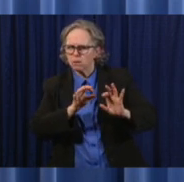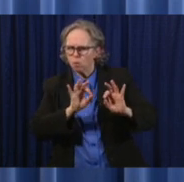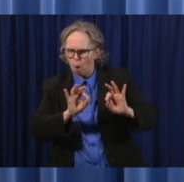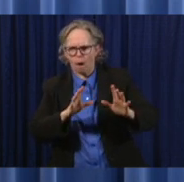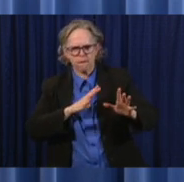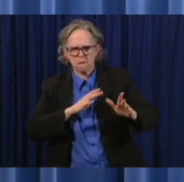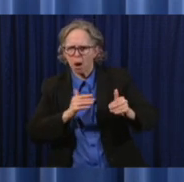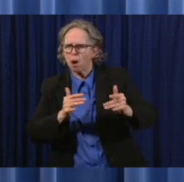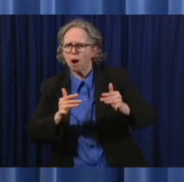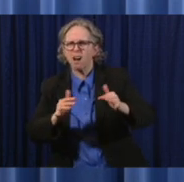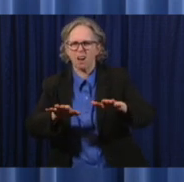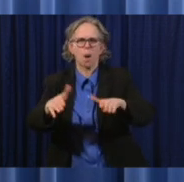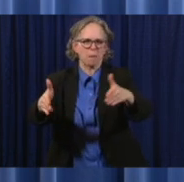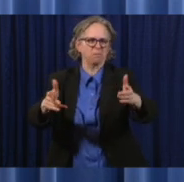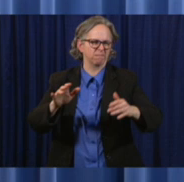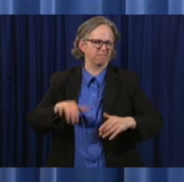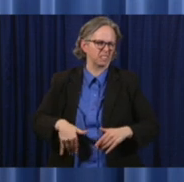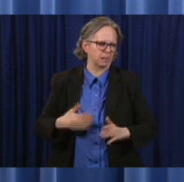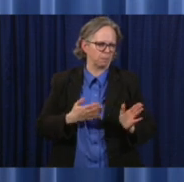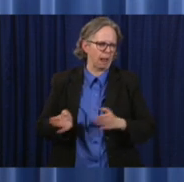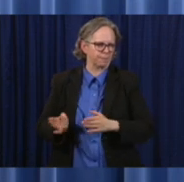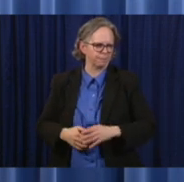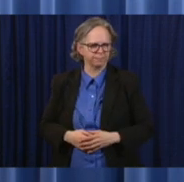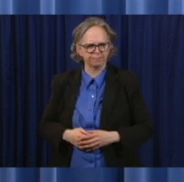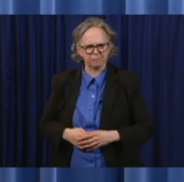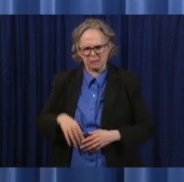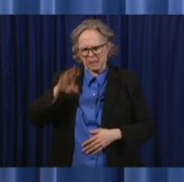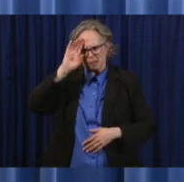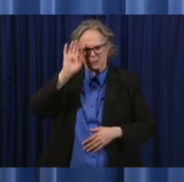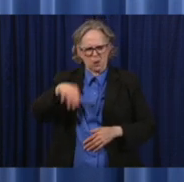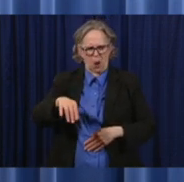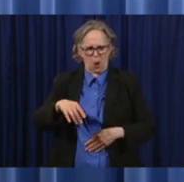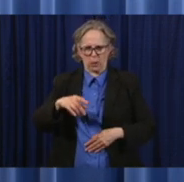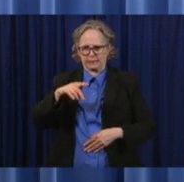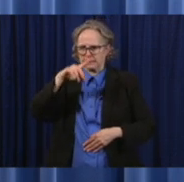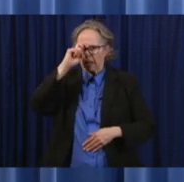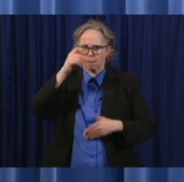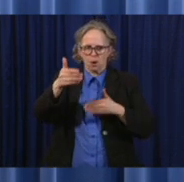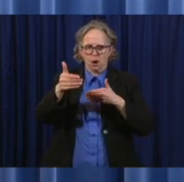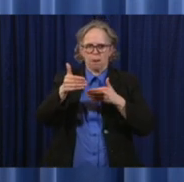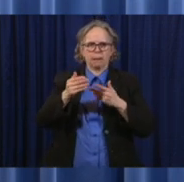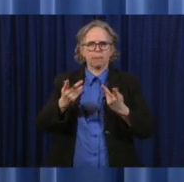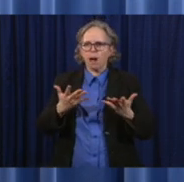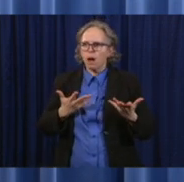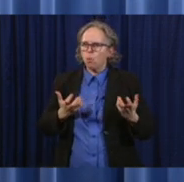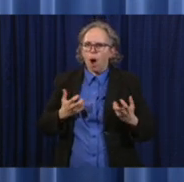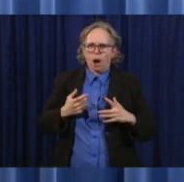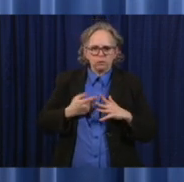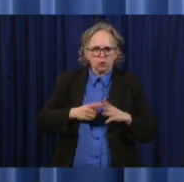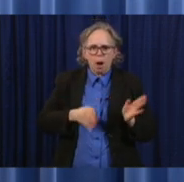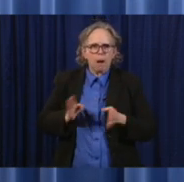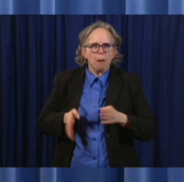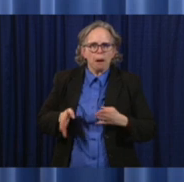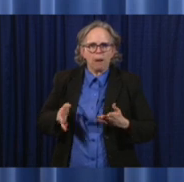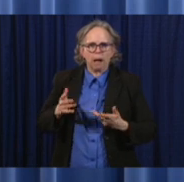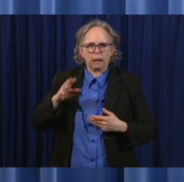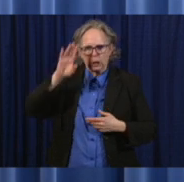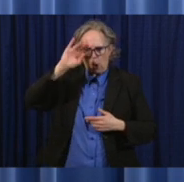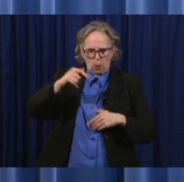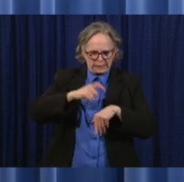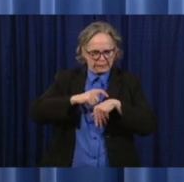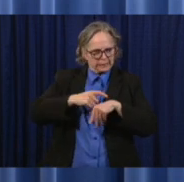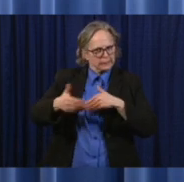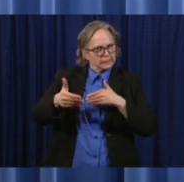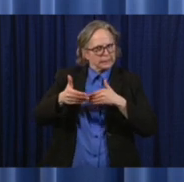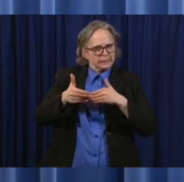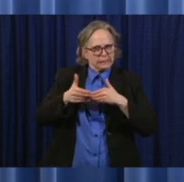going. But we understand that people need to make plans. Summer's about here, and we're